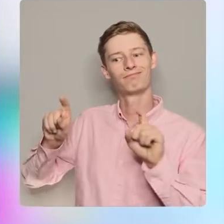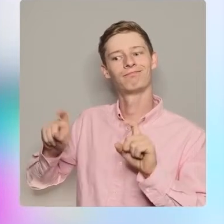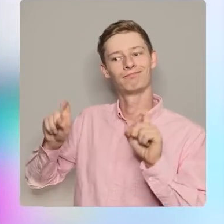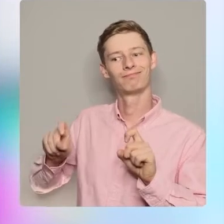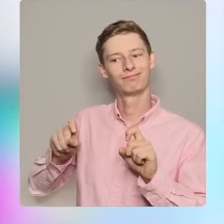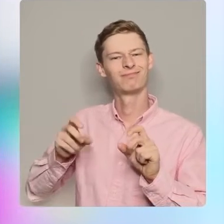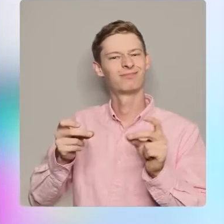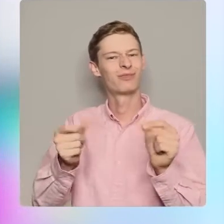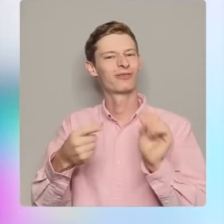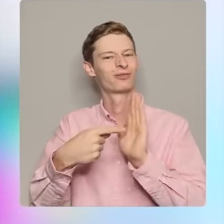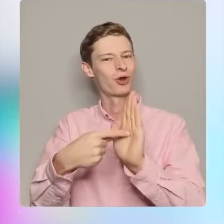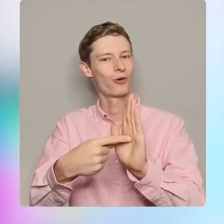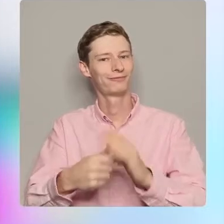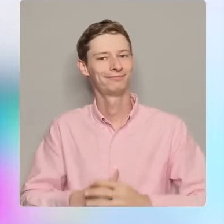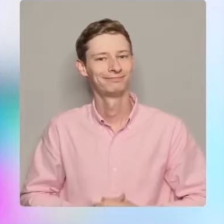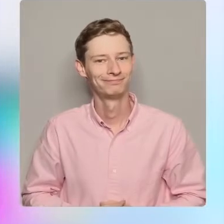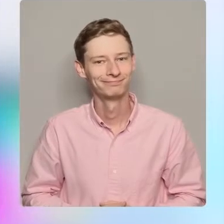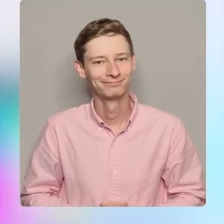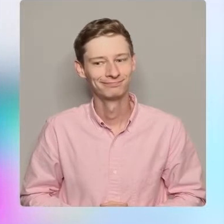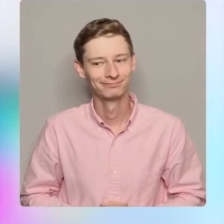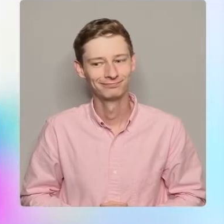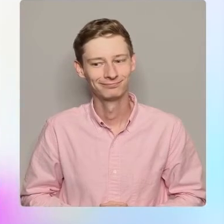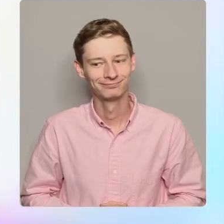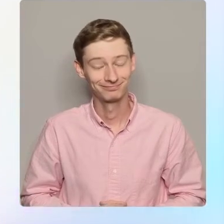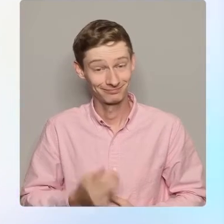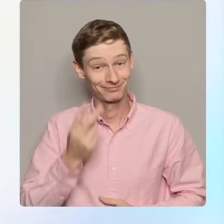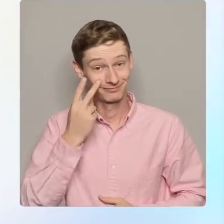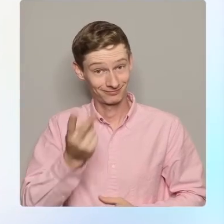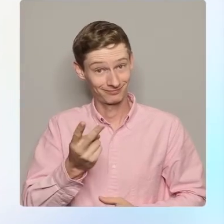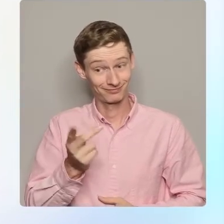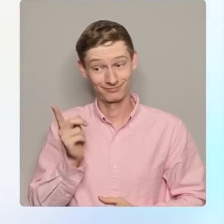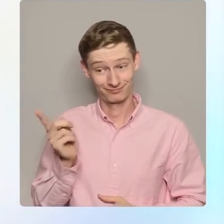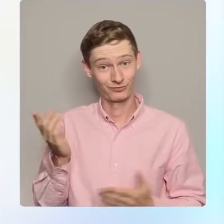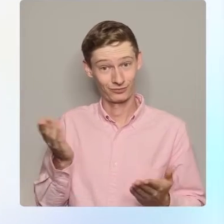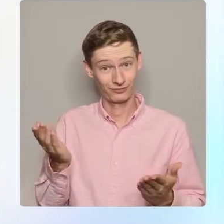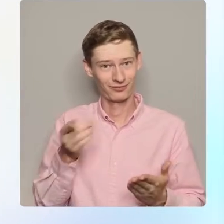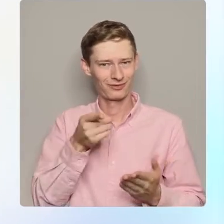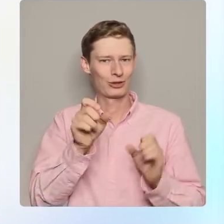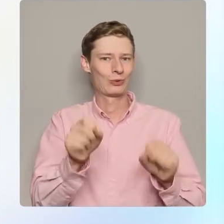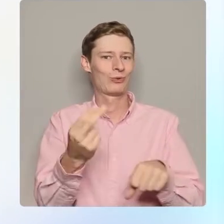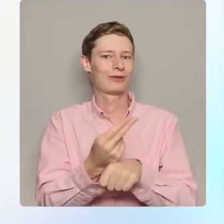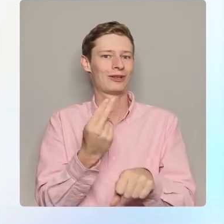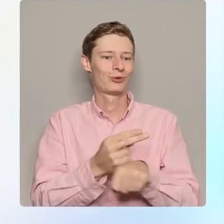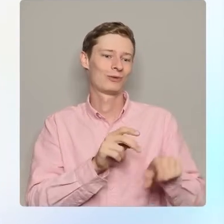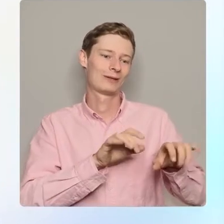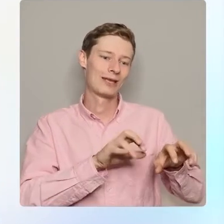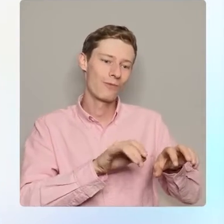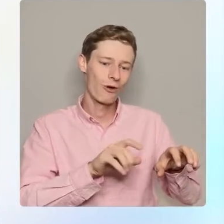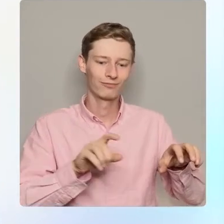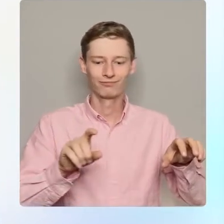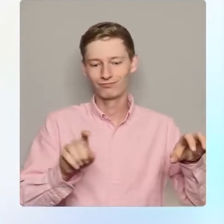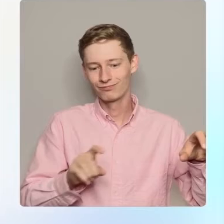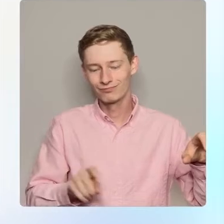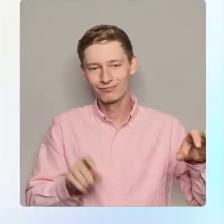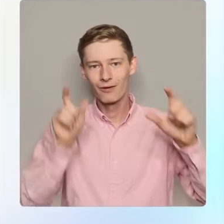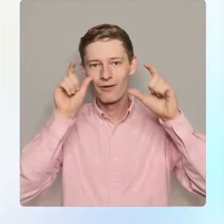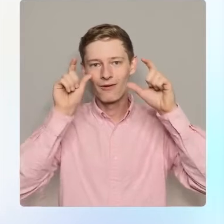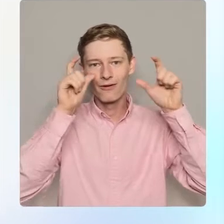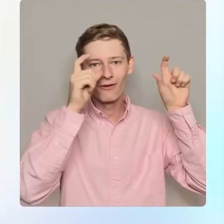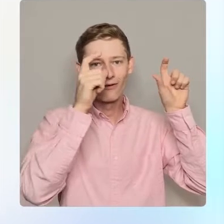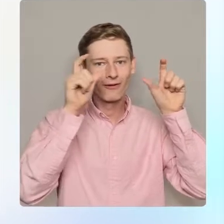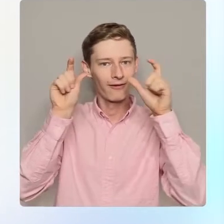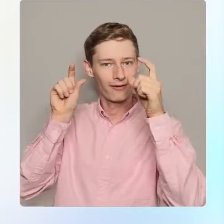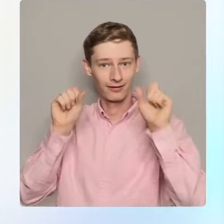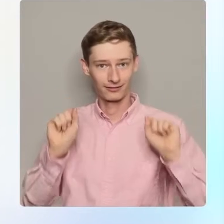development. We're really excited to share that later this year, you'll be able to remotely control your MetaQuest device via keyboard